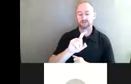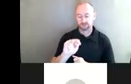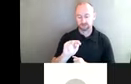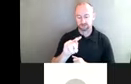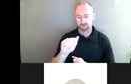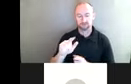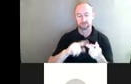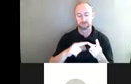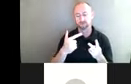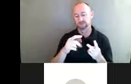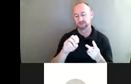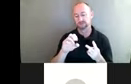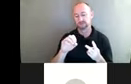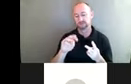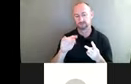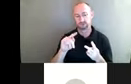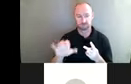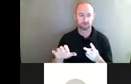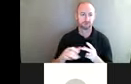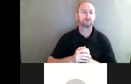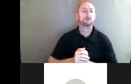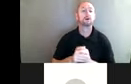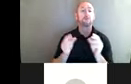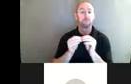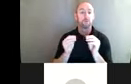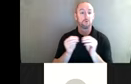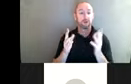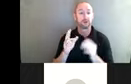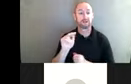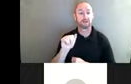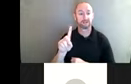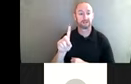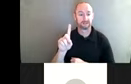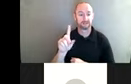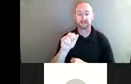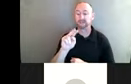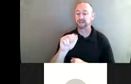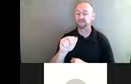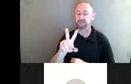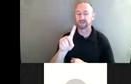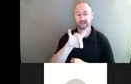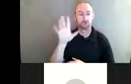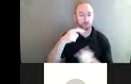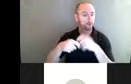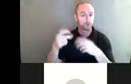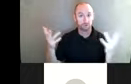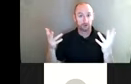component, NGB29, or we'll skip forward a bit, right? NAVD88 will be replaced by what?